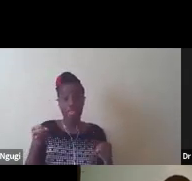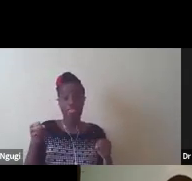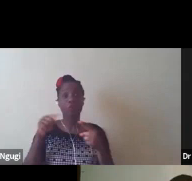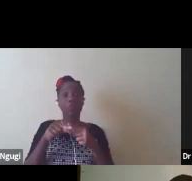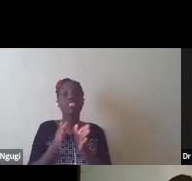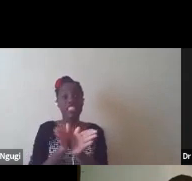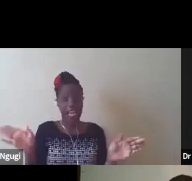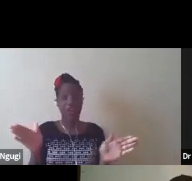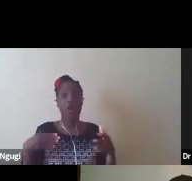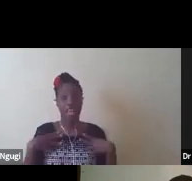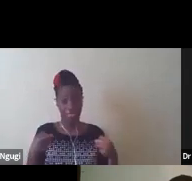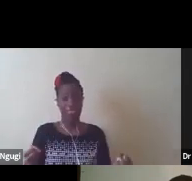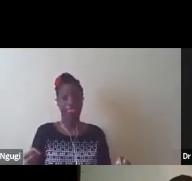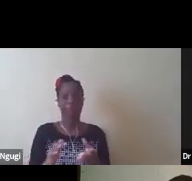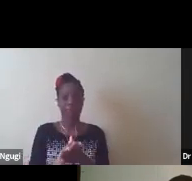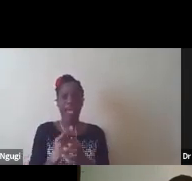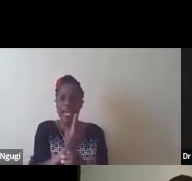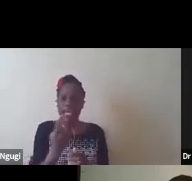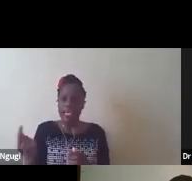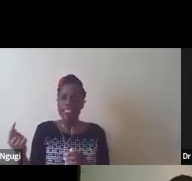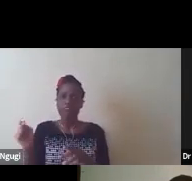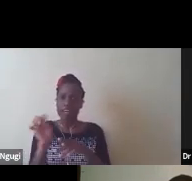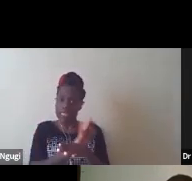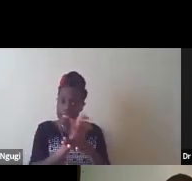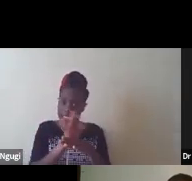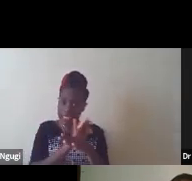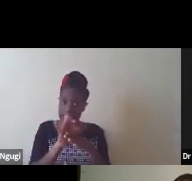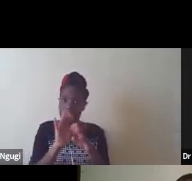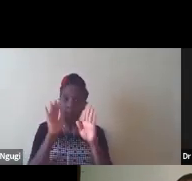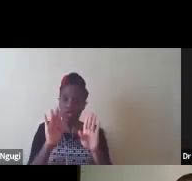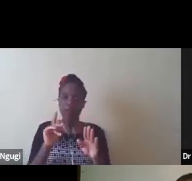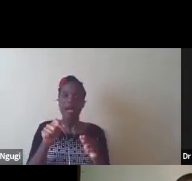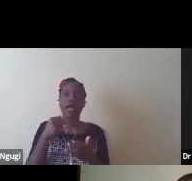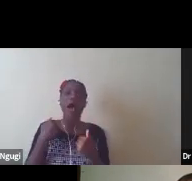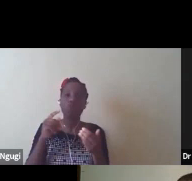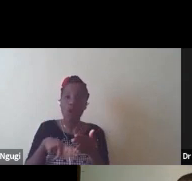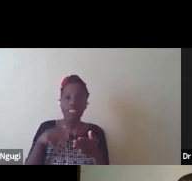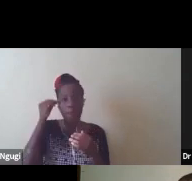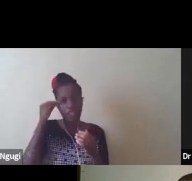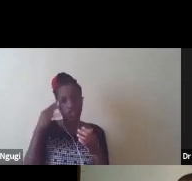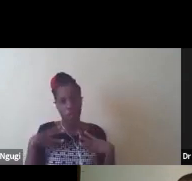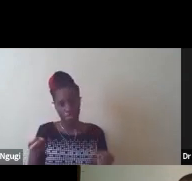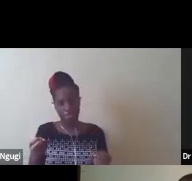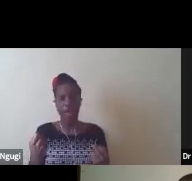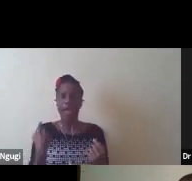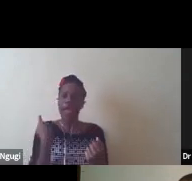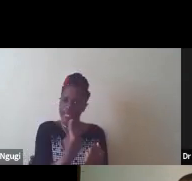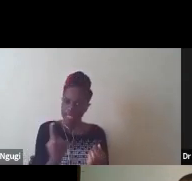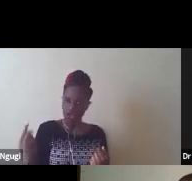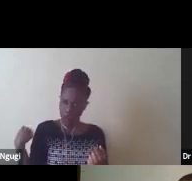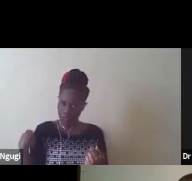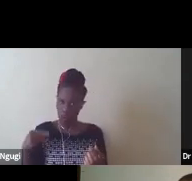every health facility should be able to administer at least first aid mental health care. Big hospitals should be able to get psychiatric